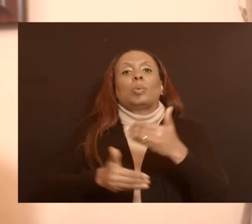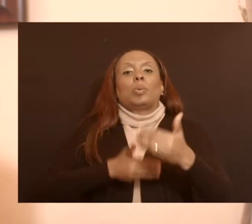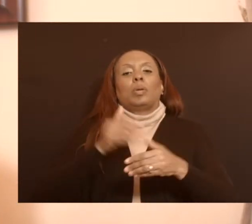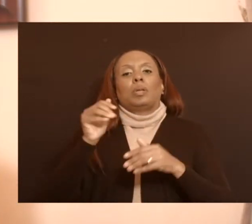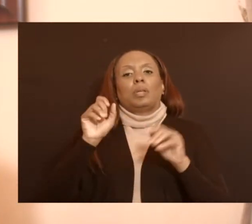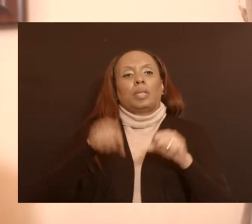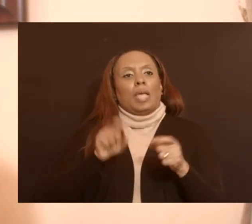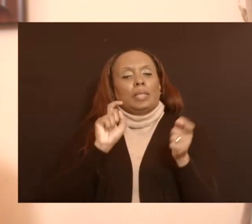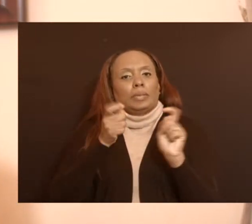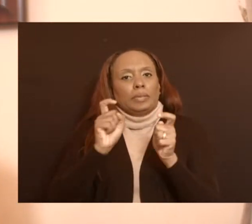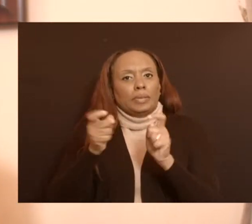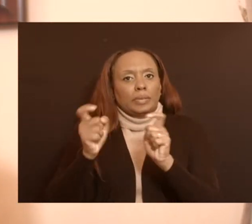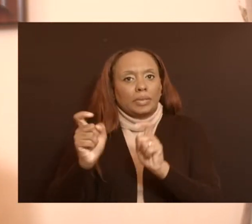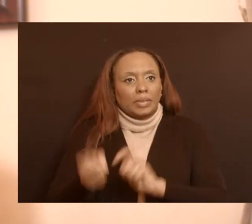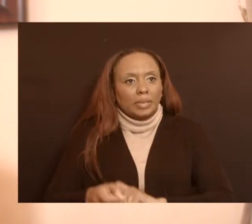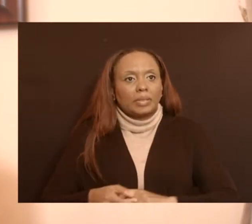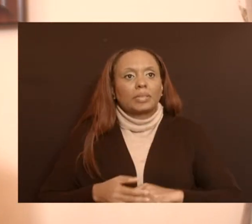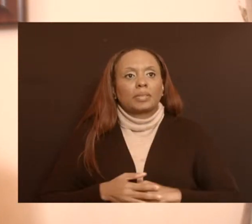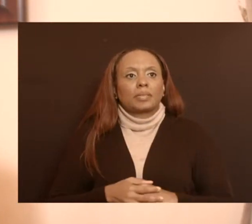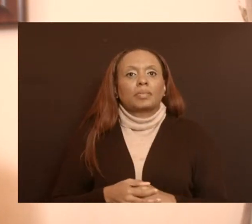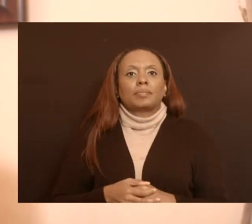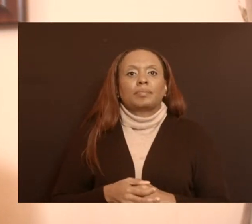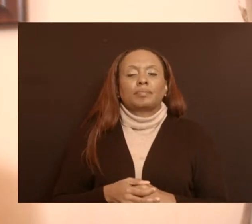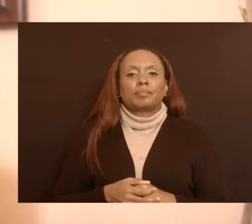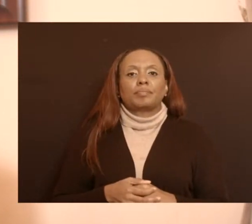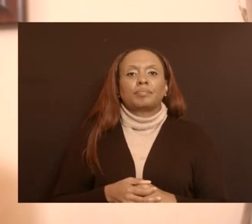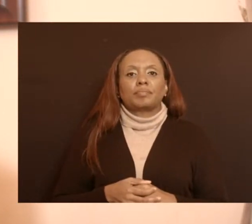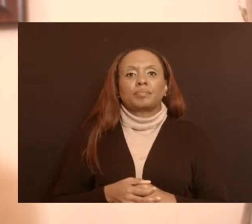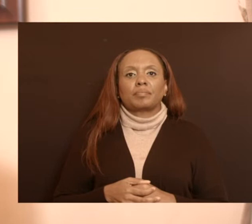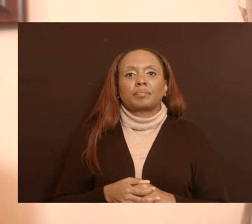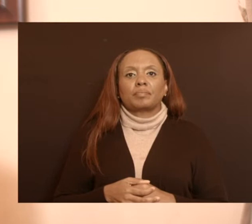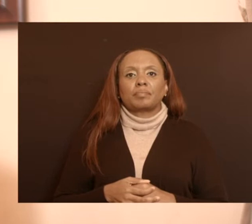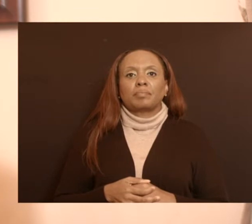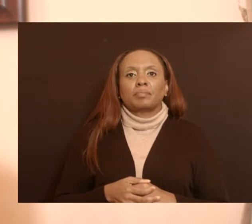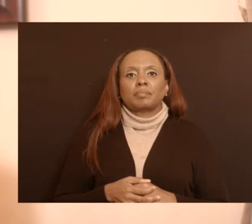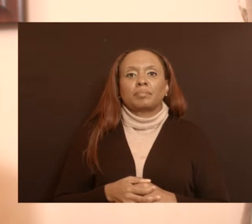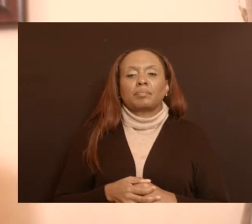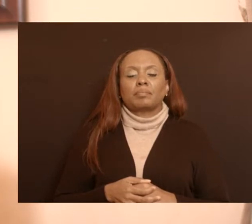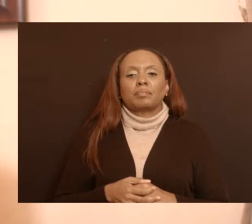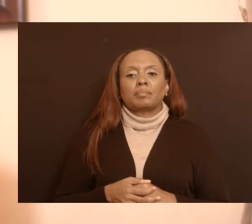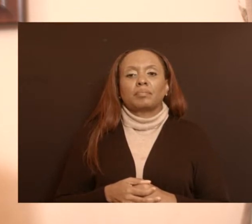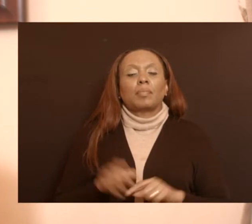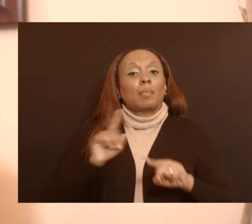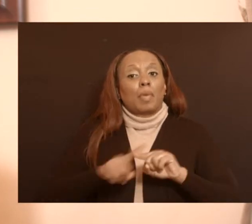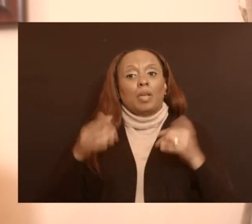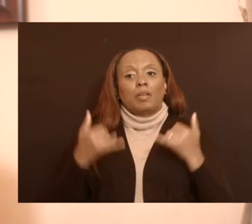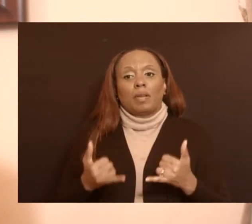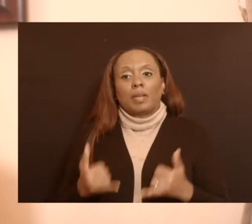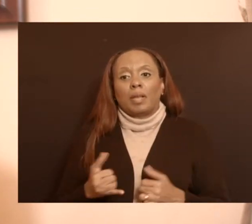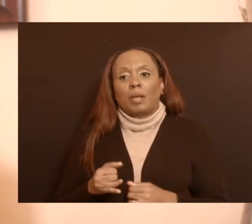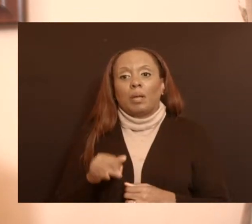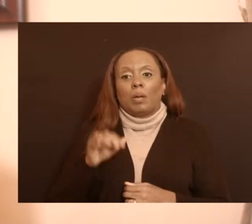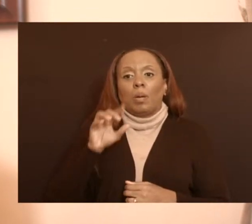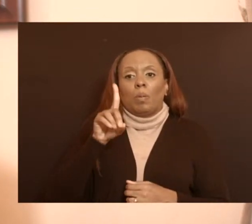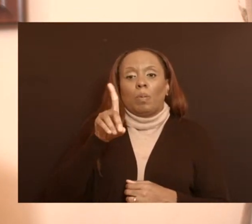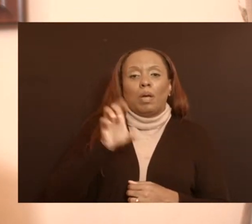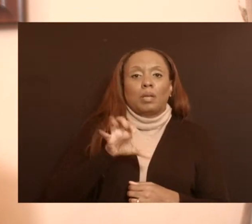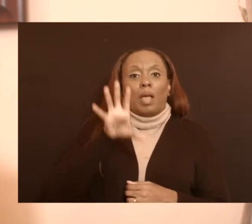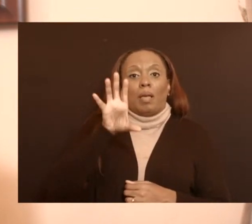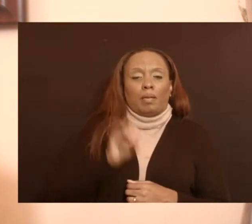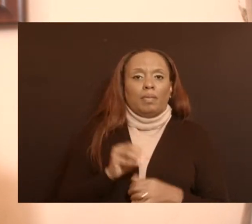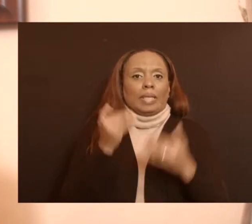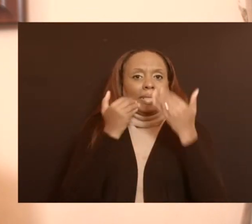modify that and maybe increase those numbers. But that 150 has to do with the ministry's ability also